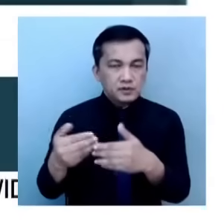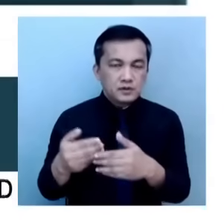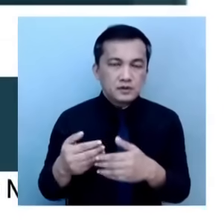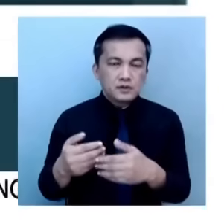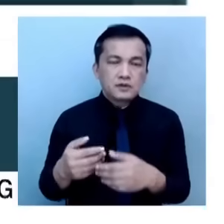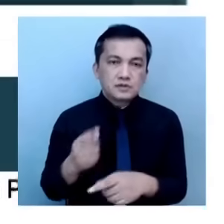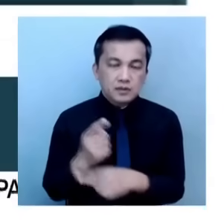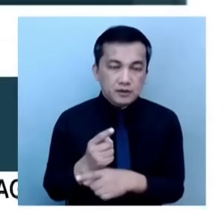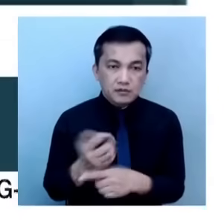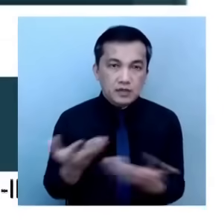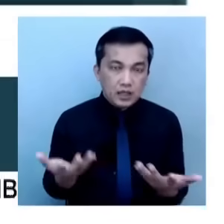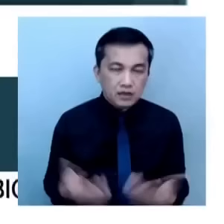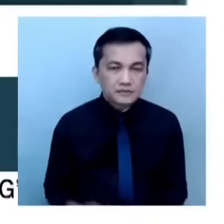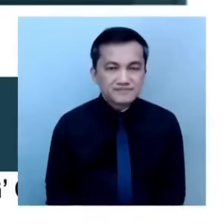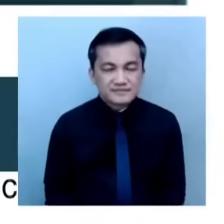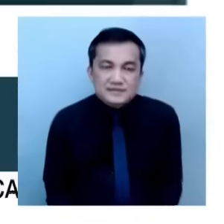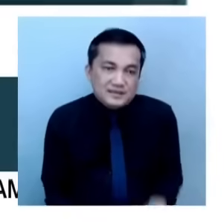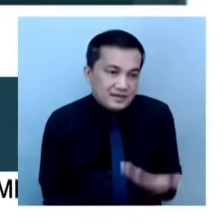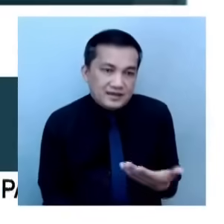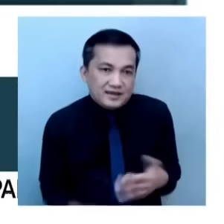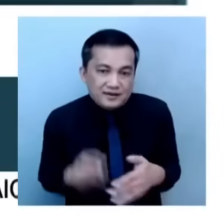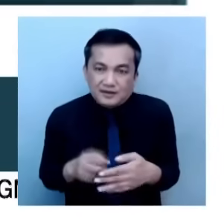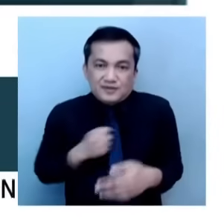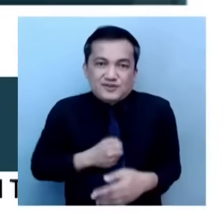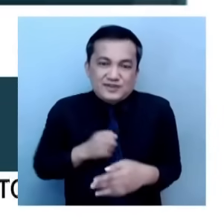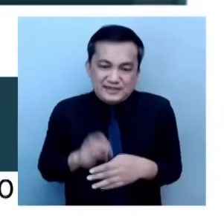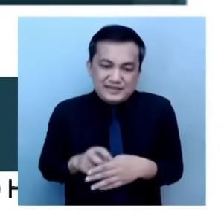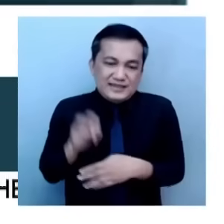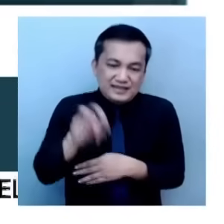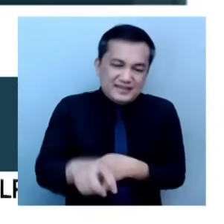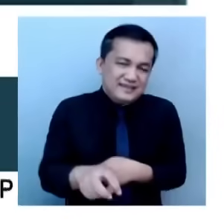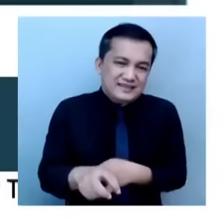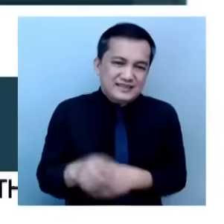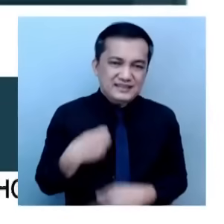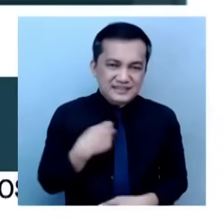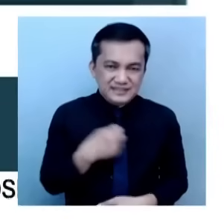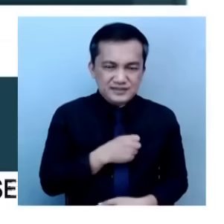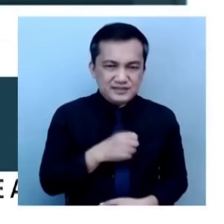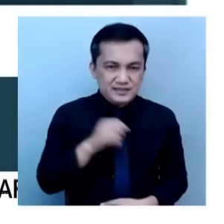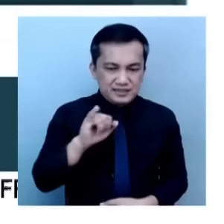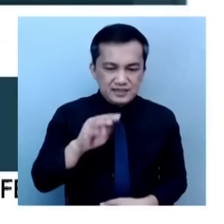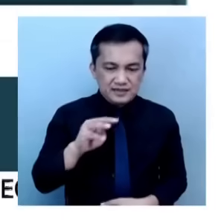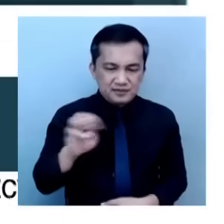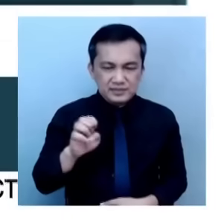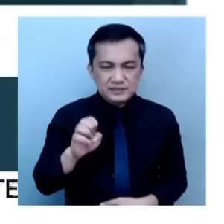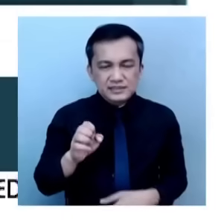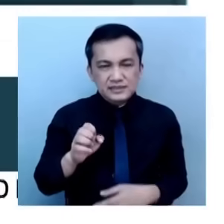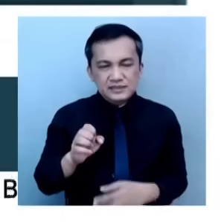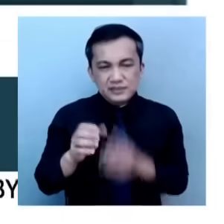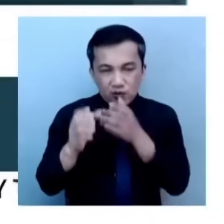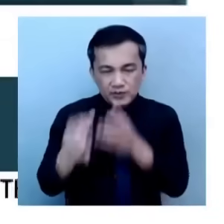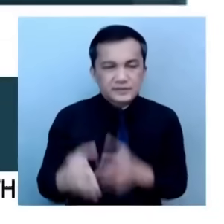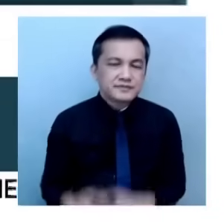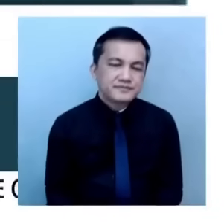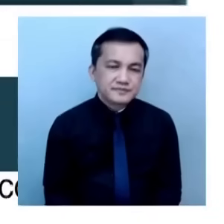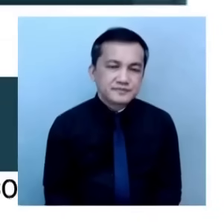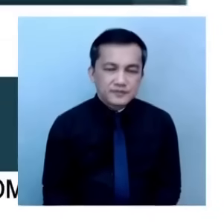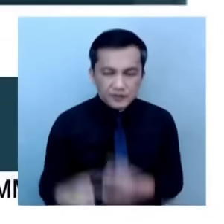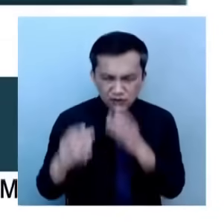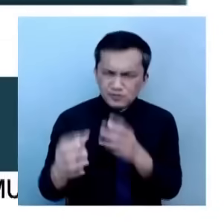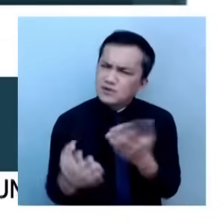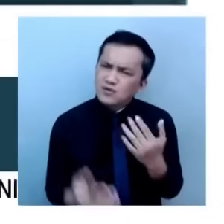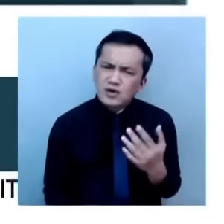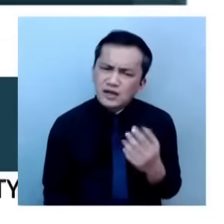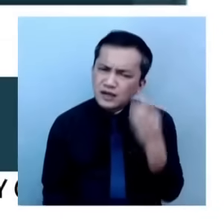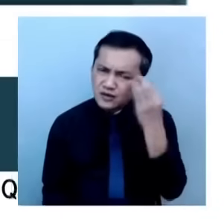why, I'm sorry if I'll be jumping to the Senator Marcos's remarks. It makes me wonder why